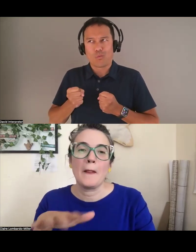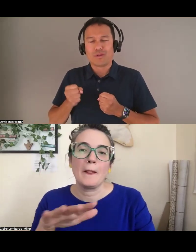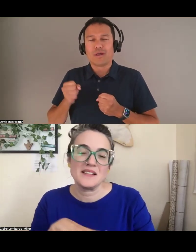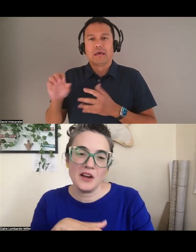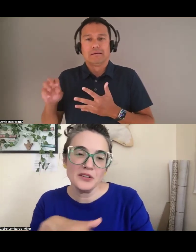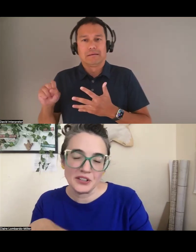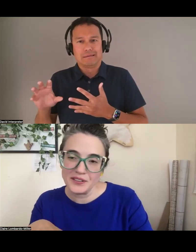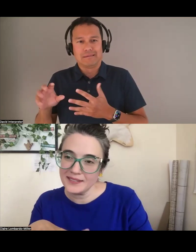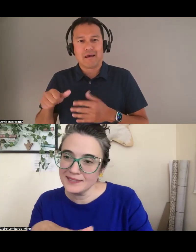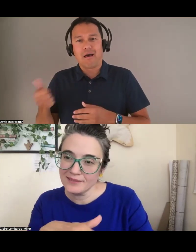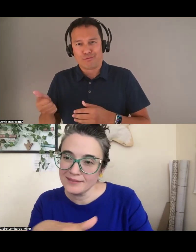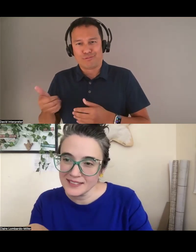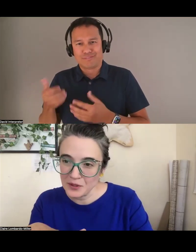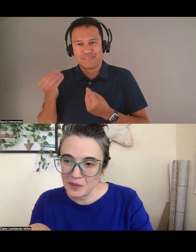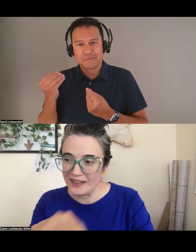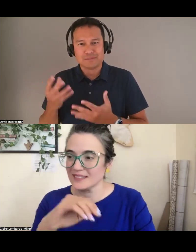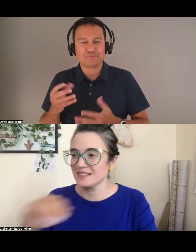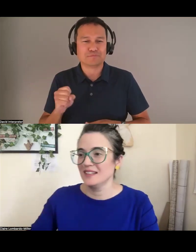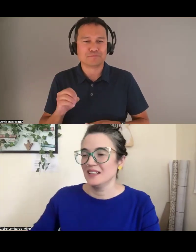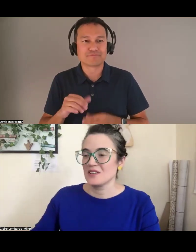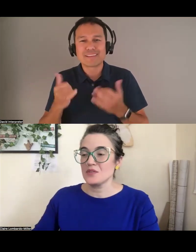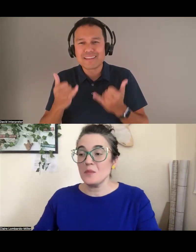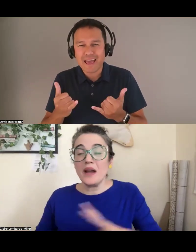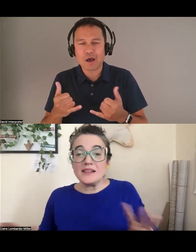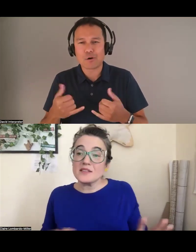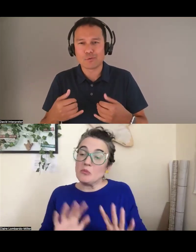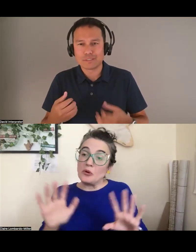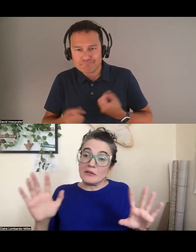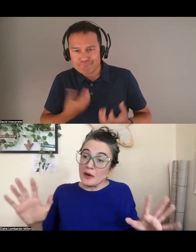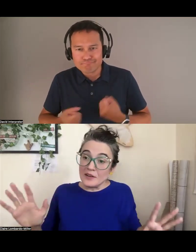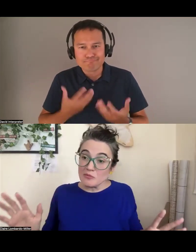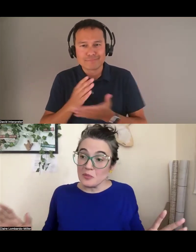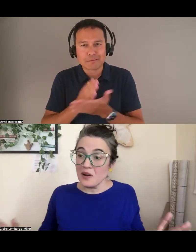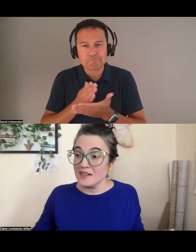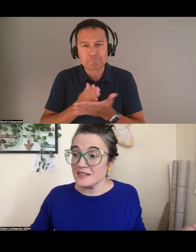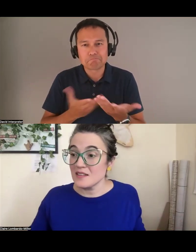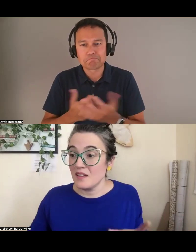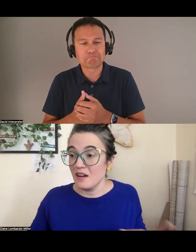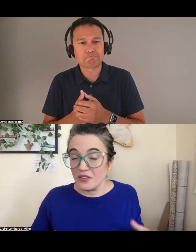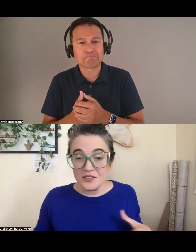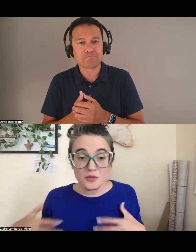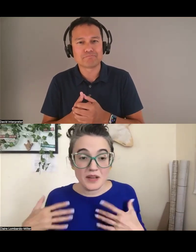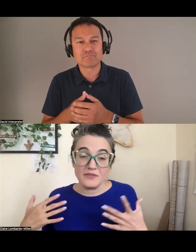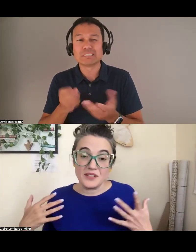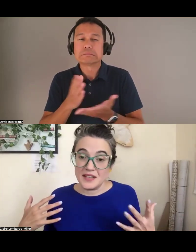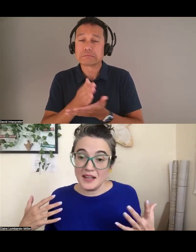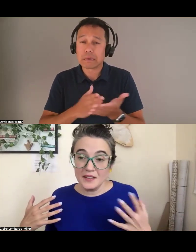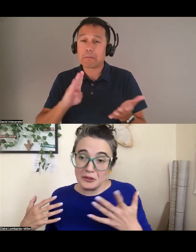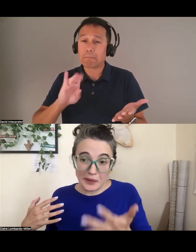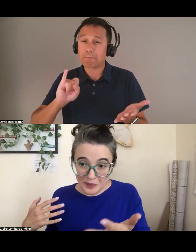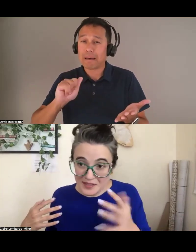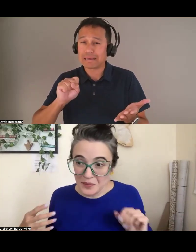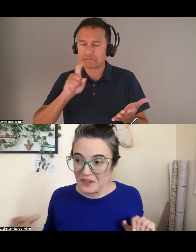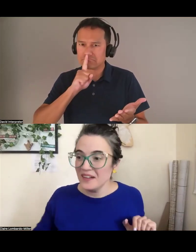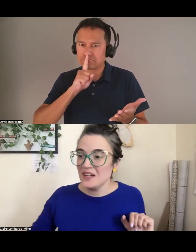So let's unearth some of your bias. So some biases are more ingrained or more practiced than others. You may have to dig